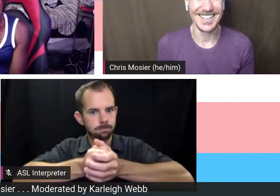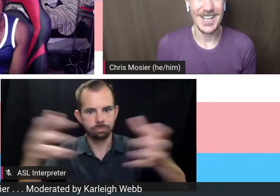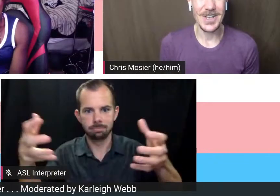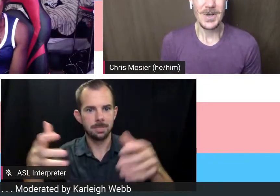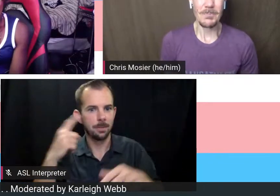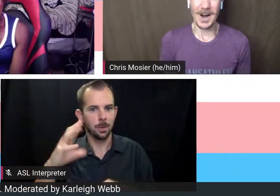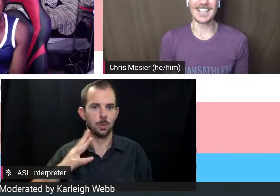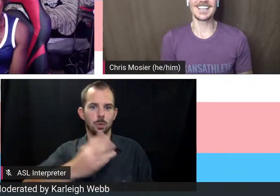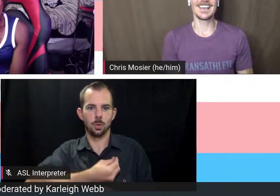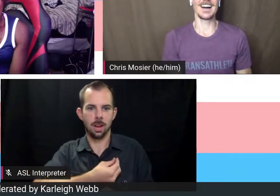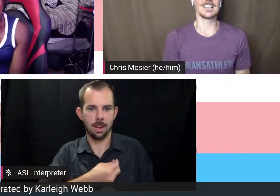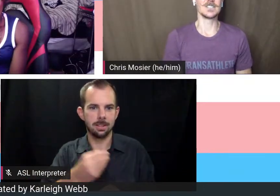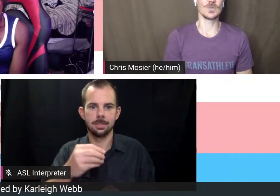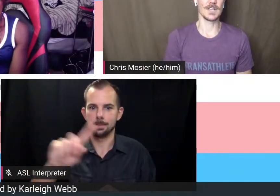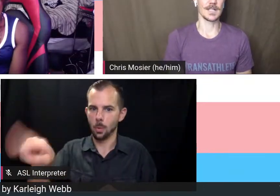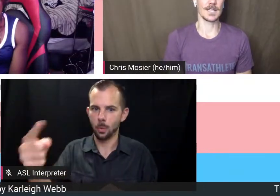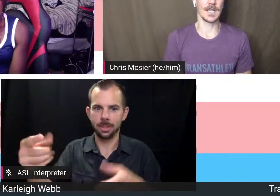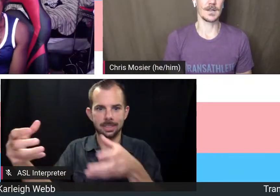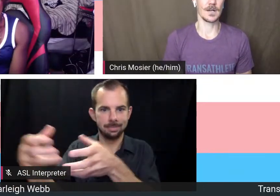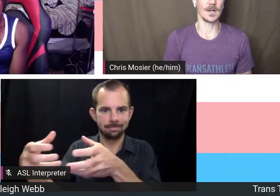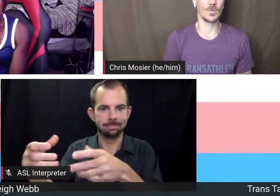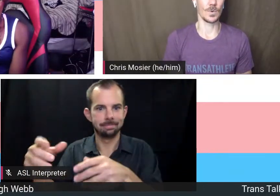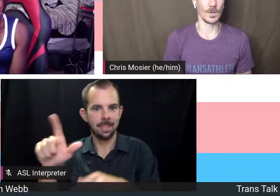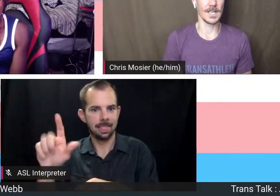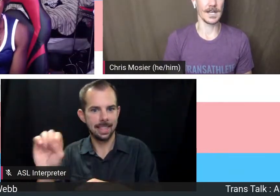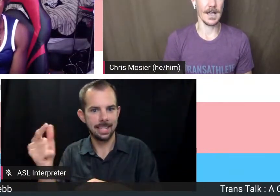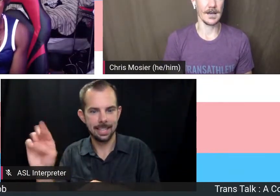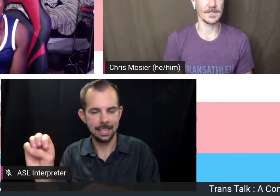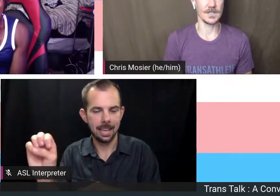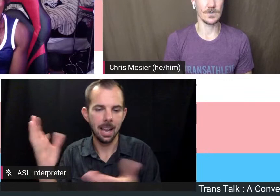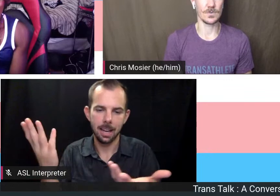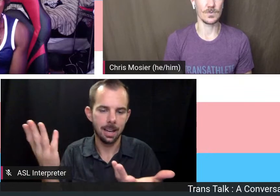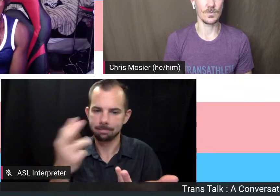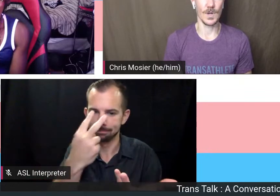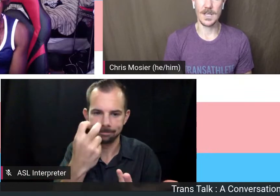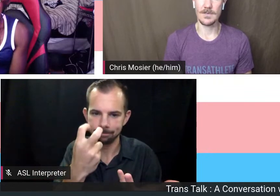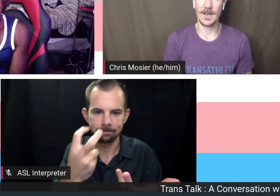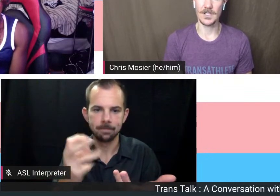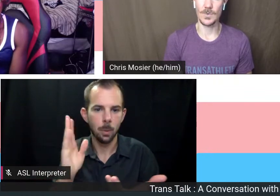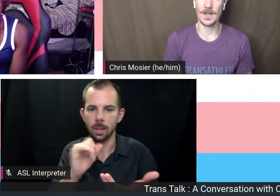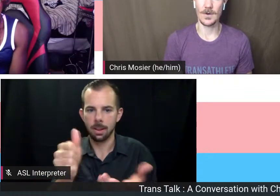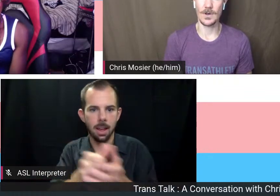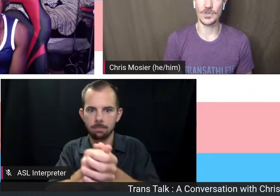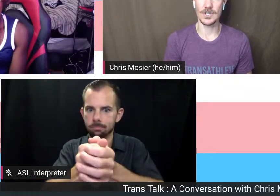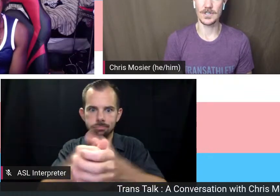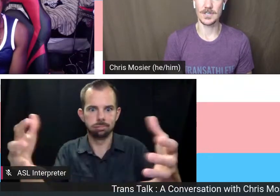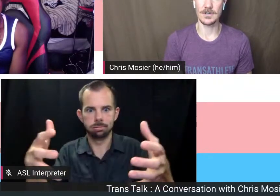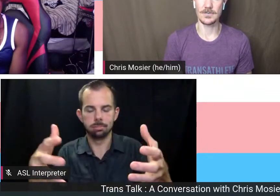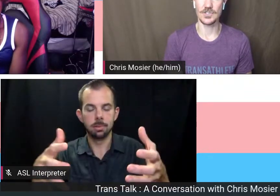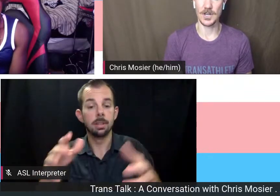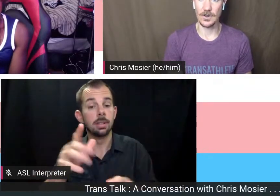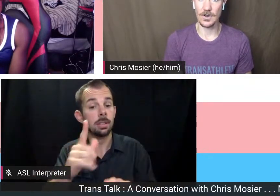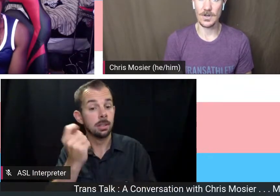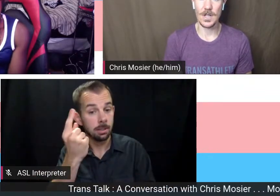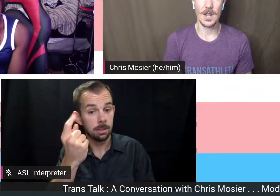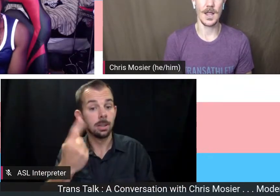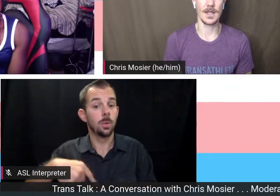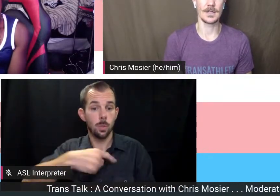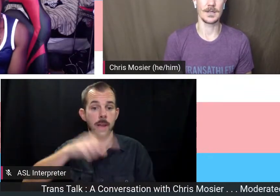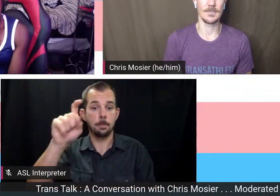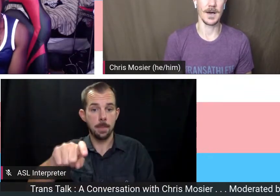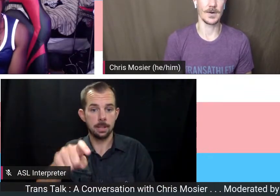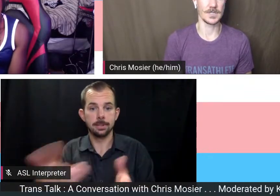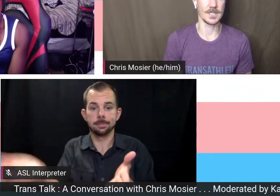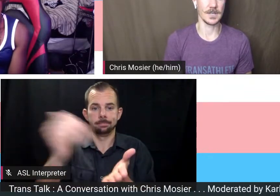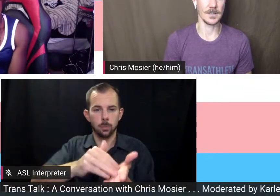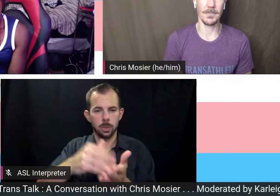happening. But I do think that we're really going to have to reevaluate our notions of gender